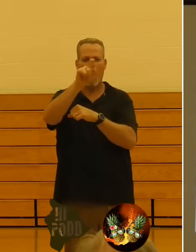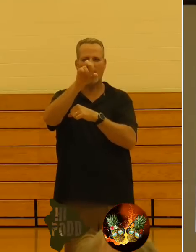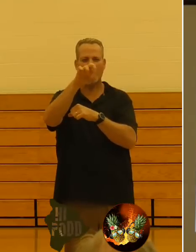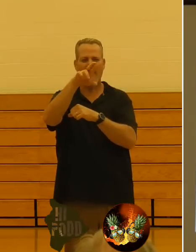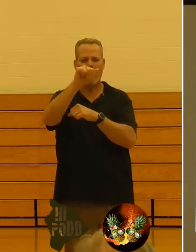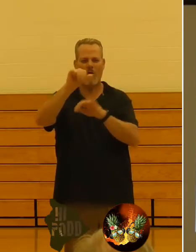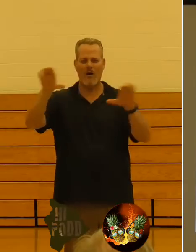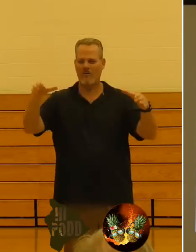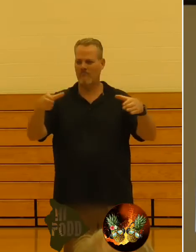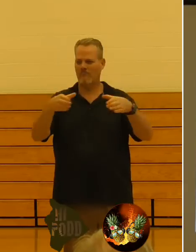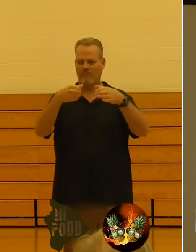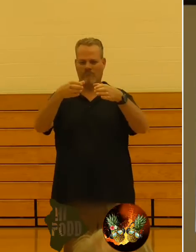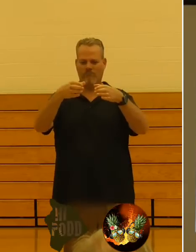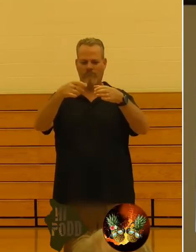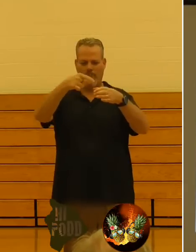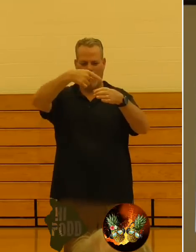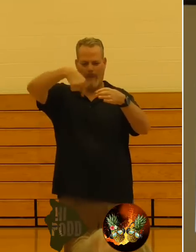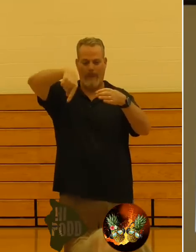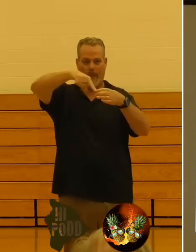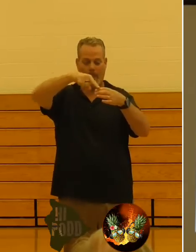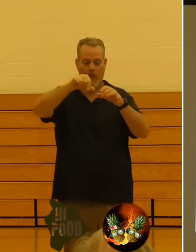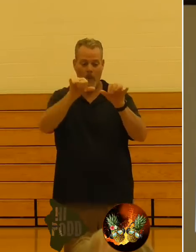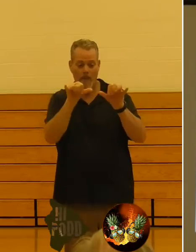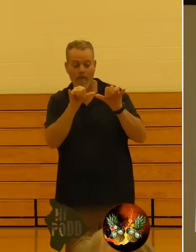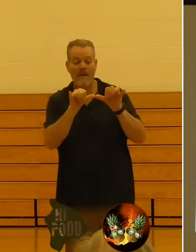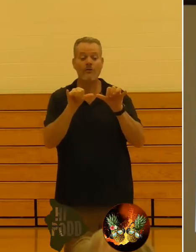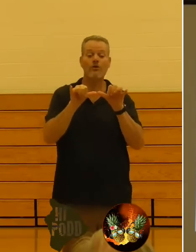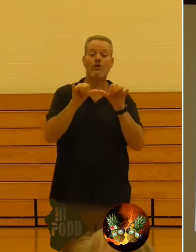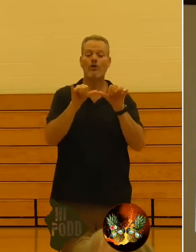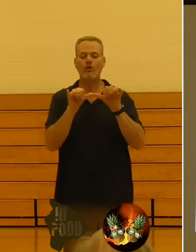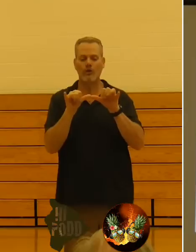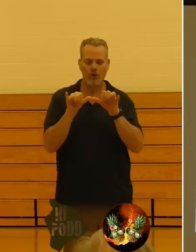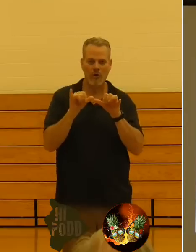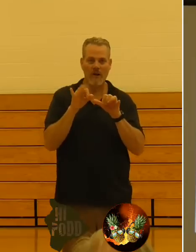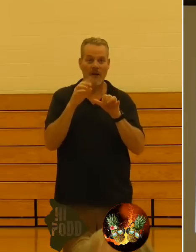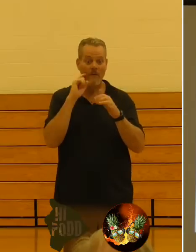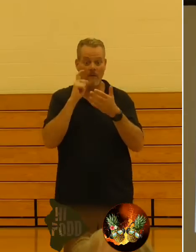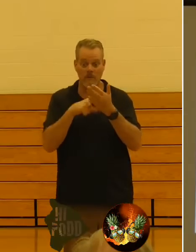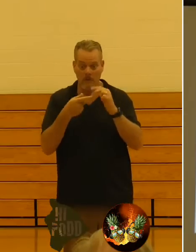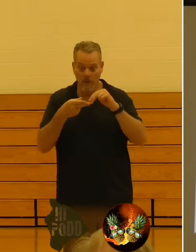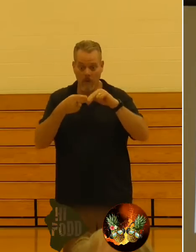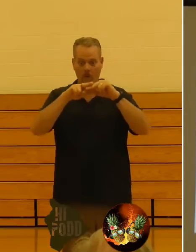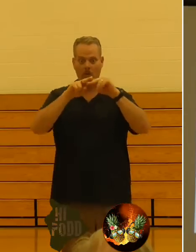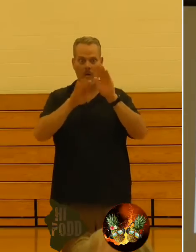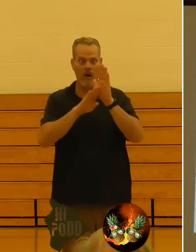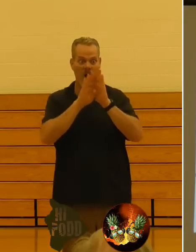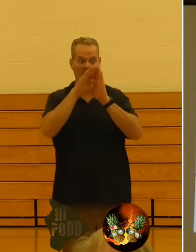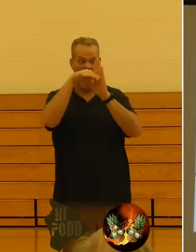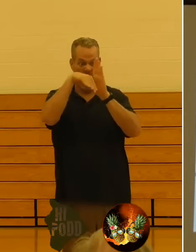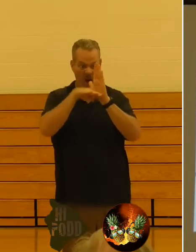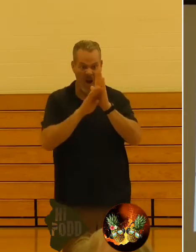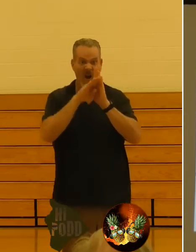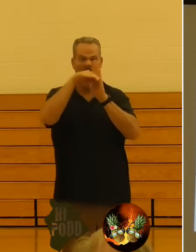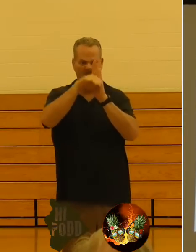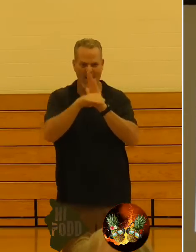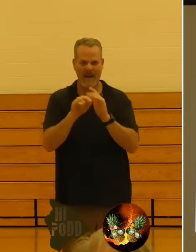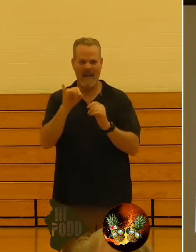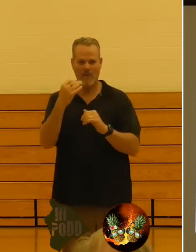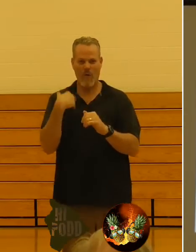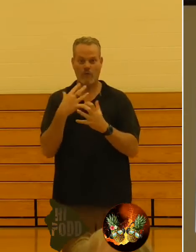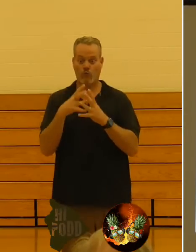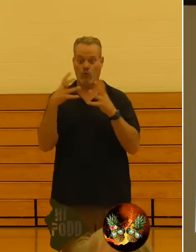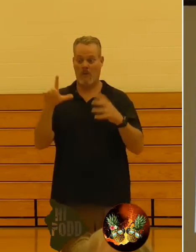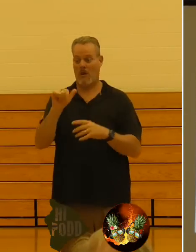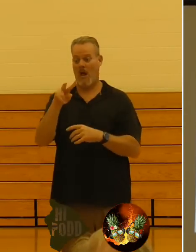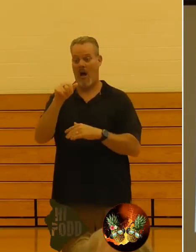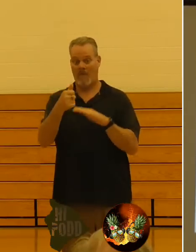we measure that line, and when that line extends due to the influx of molten material underneath, so